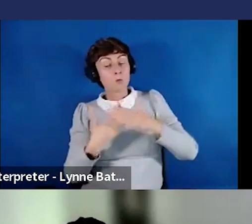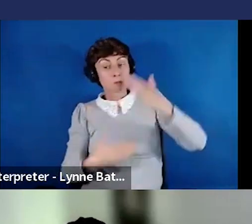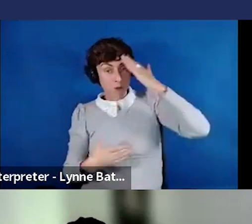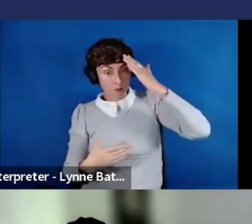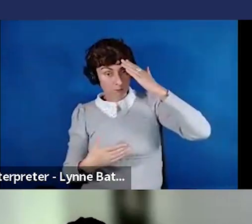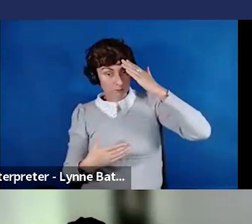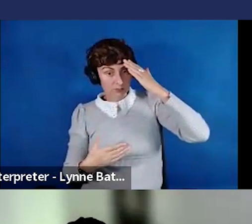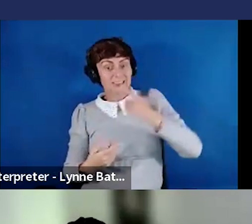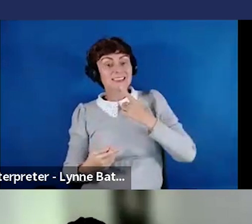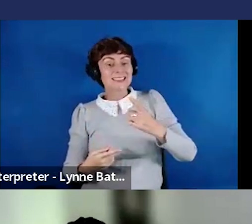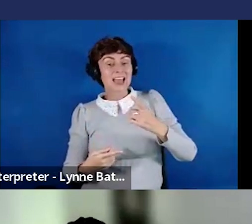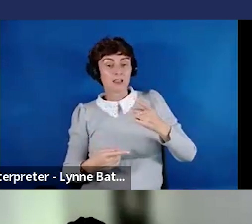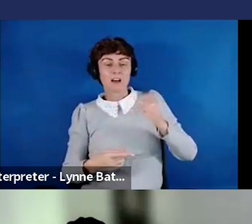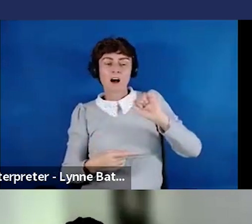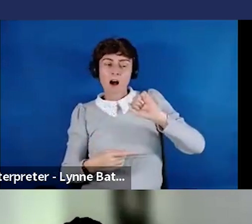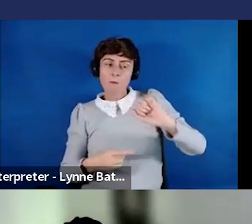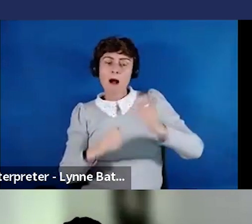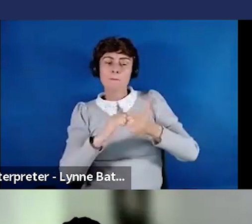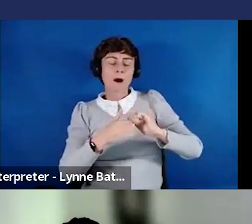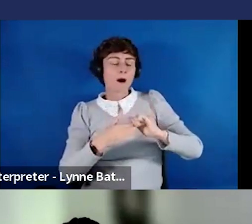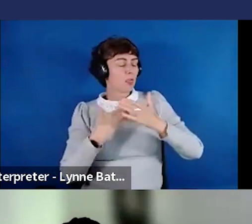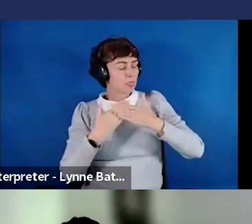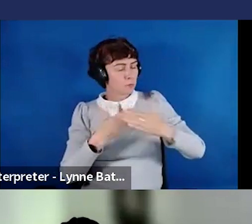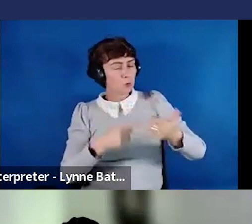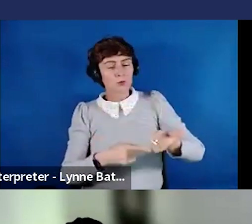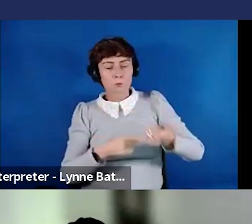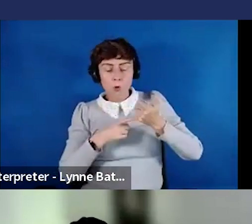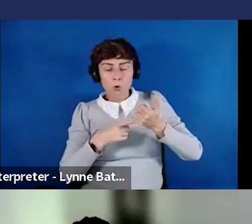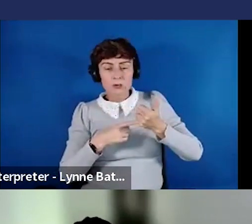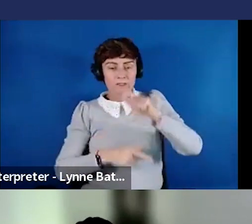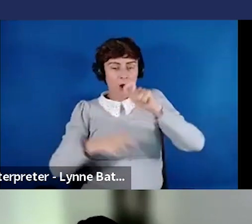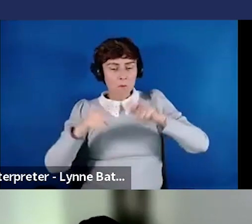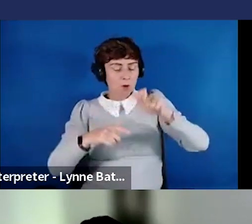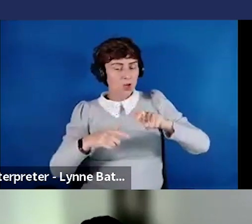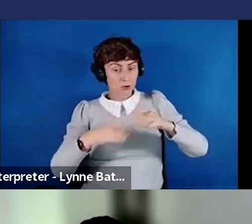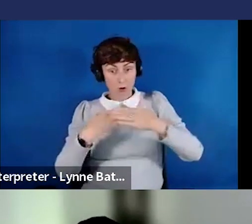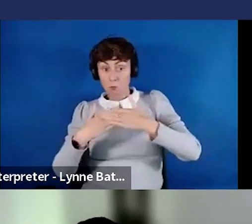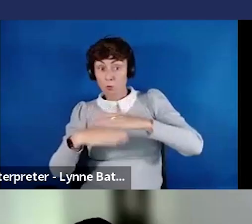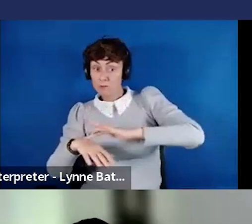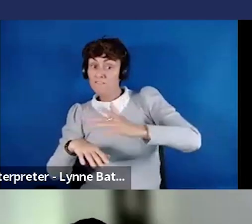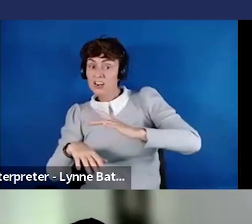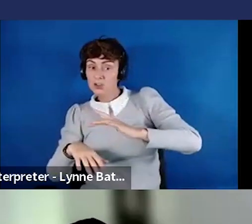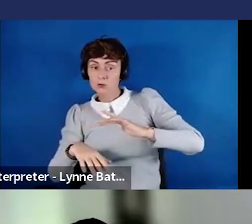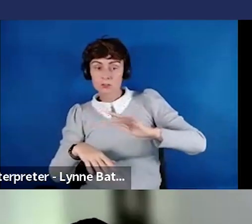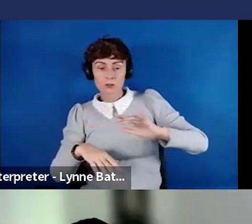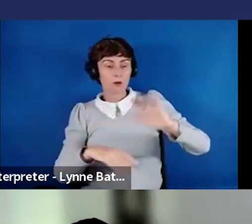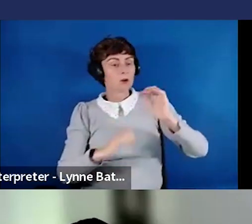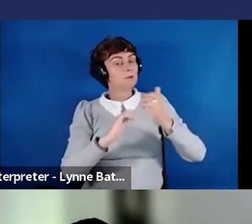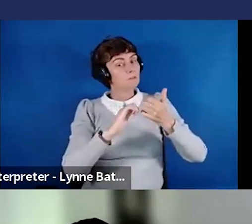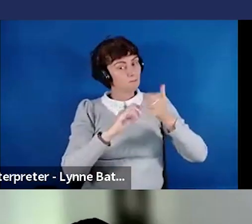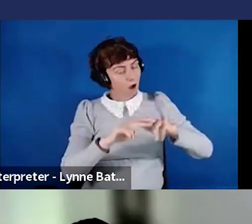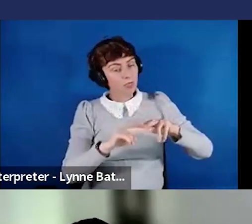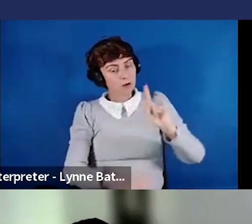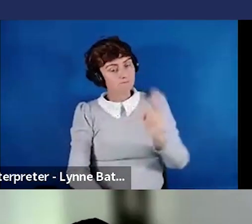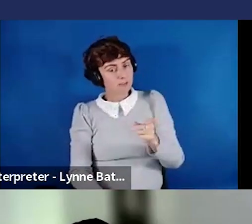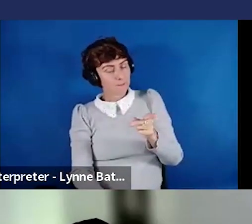their partner is the most supportive person in the process, over and above all of the professionals that are around mum. And if dads are not